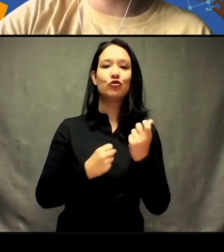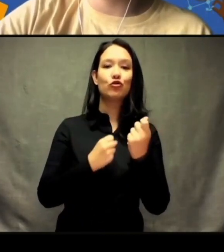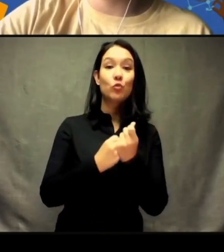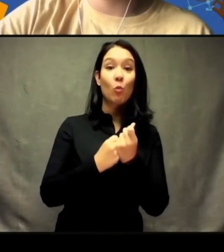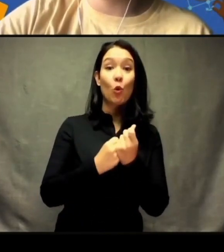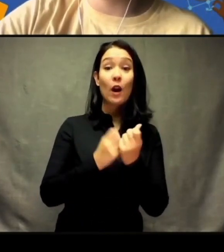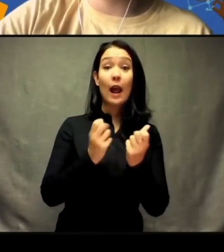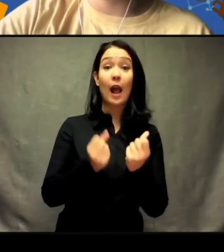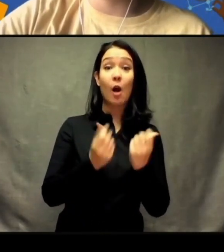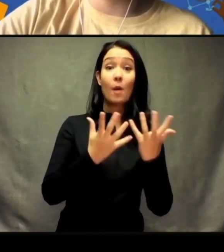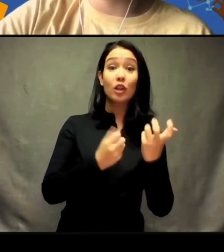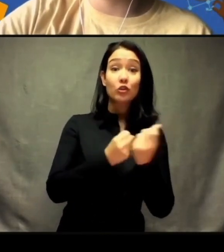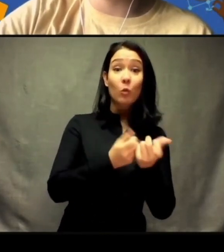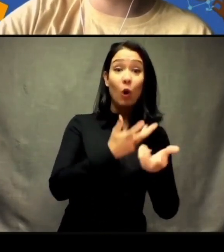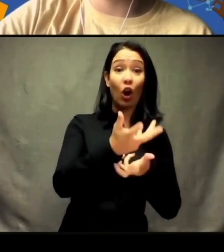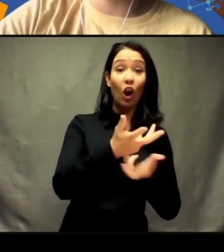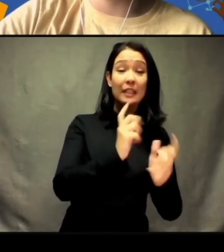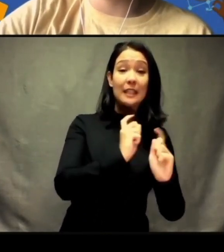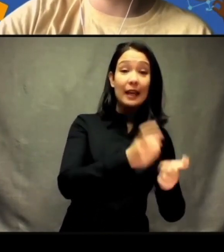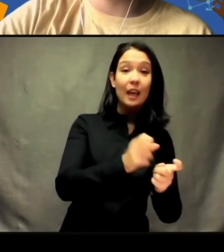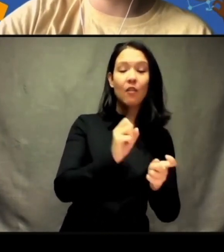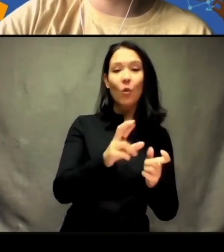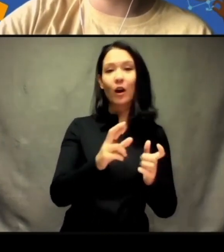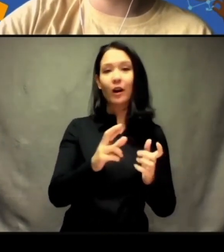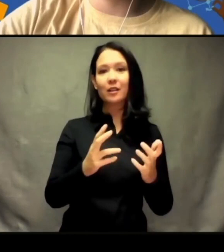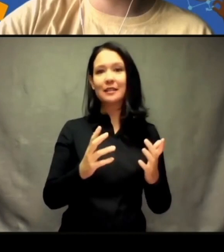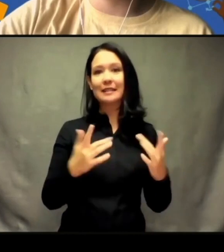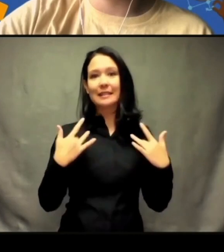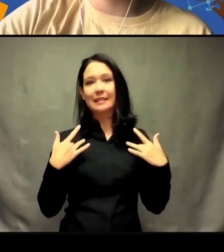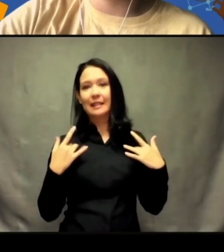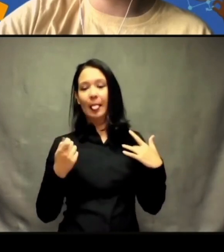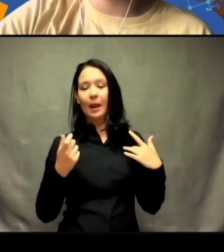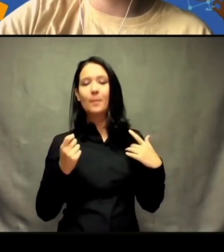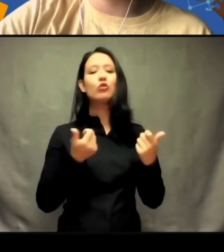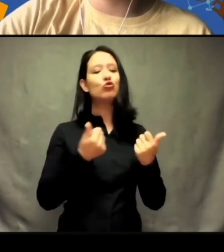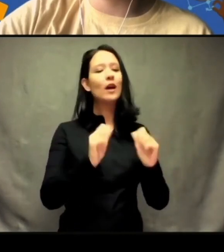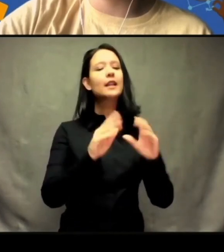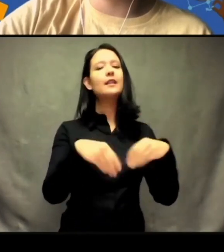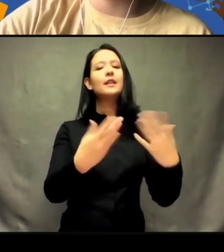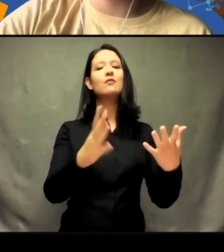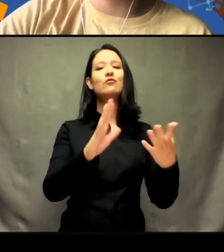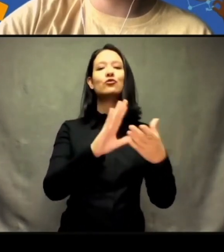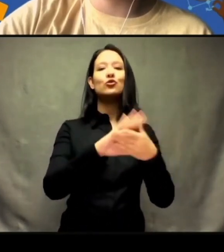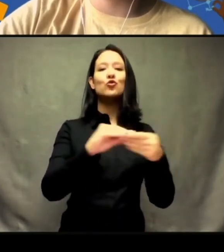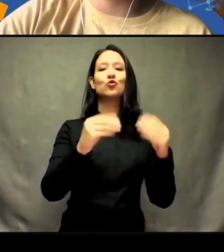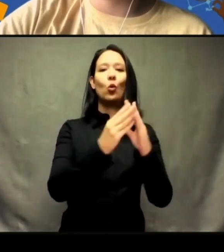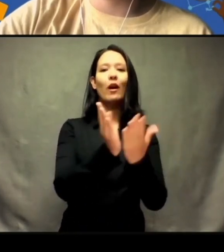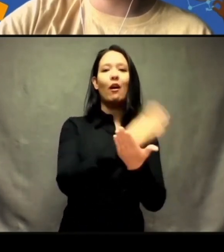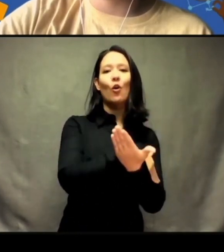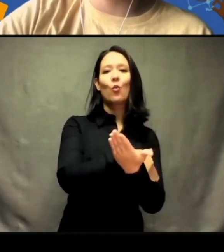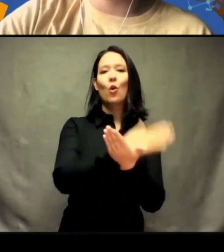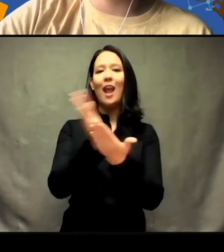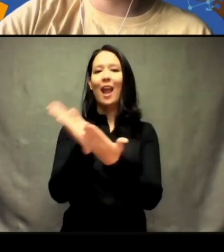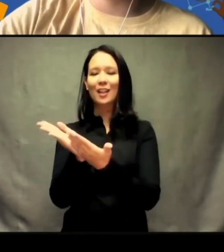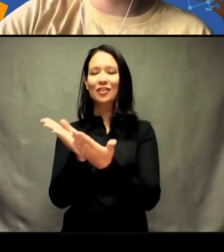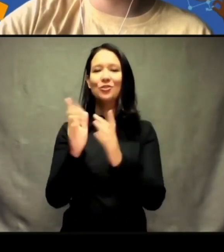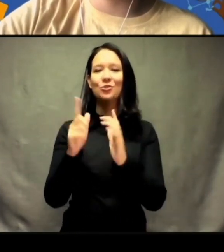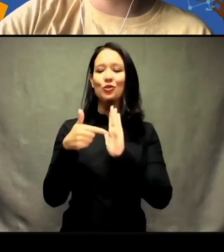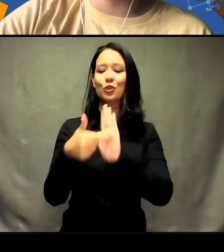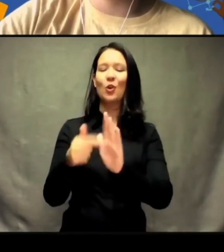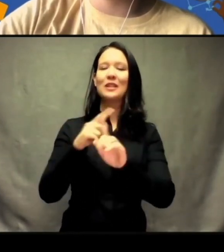And we tried to give a range of stories that showcase these different dilemmas. And we hope that Sam's